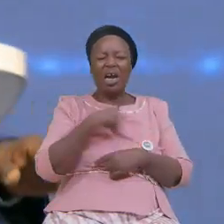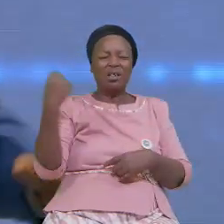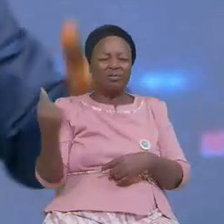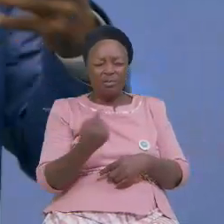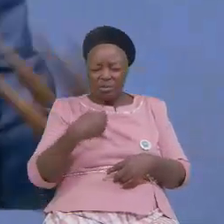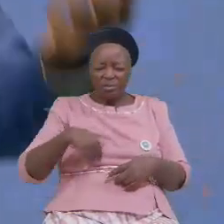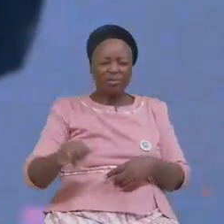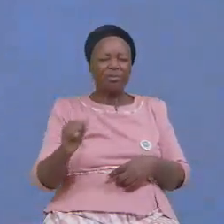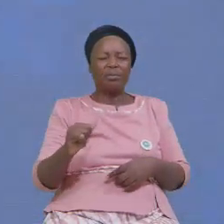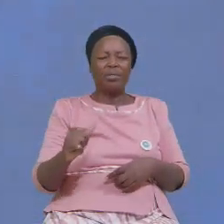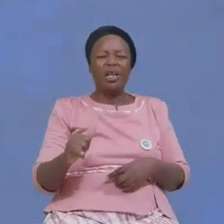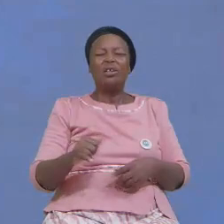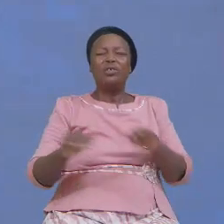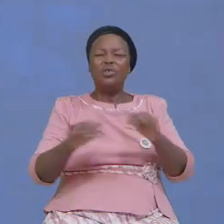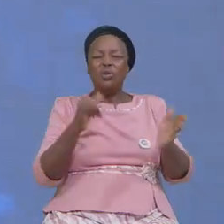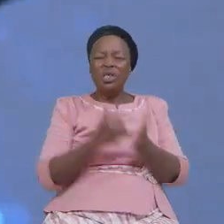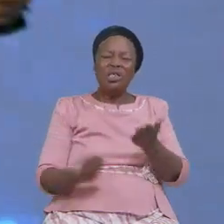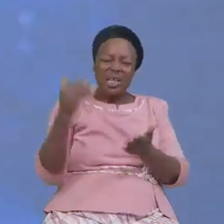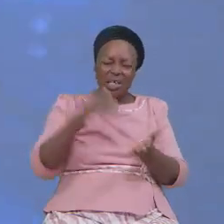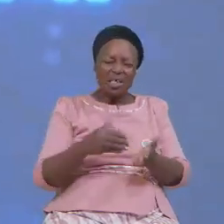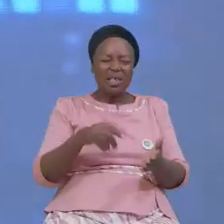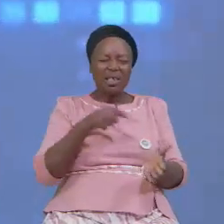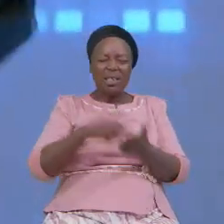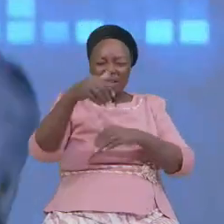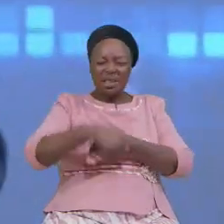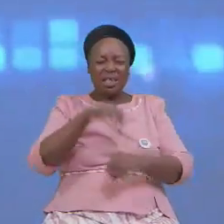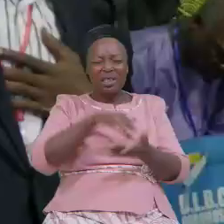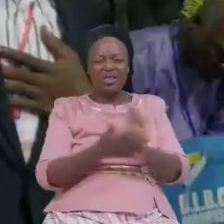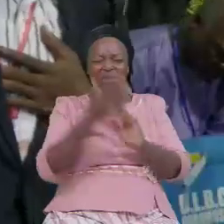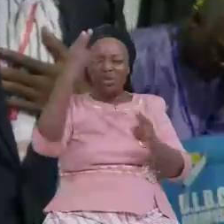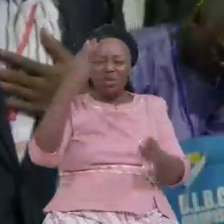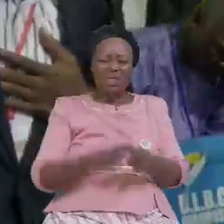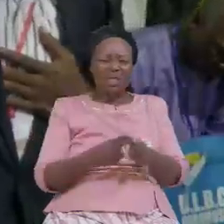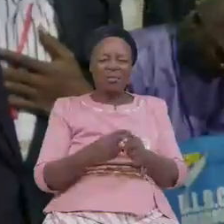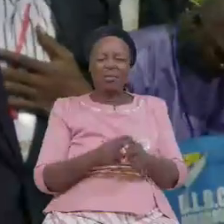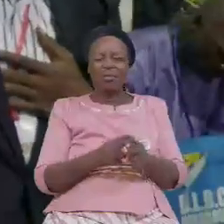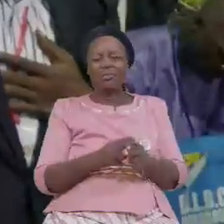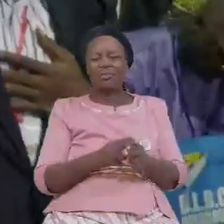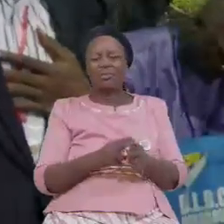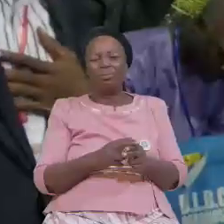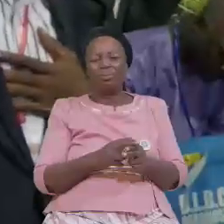forever. Do it again tonight in Jesus' name.